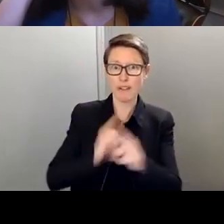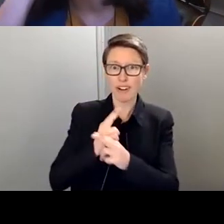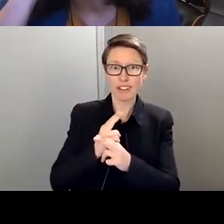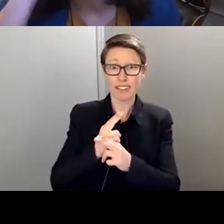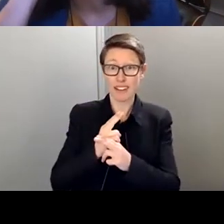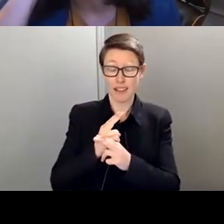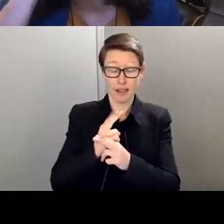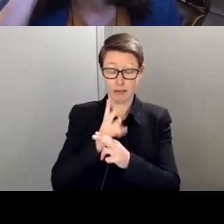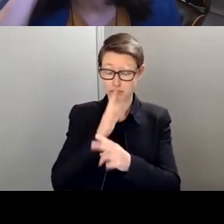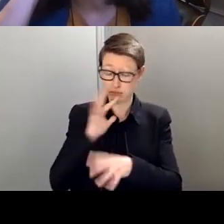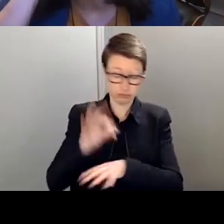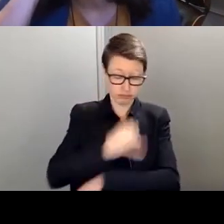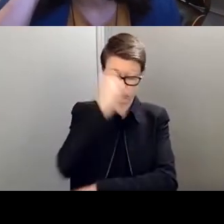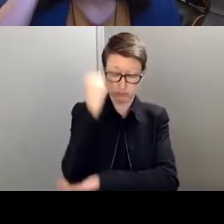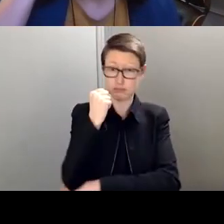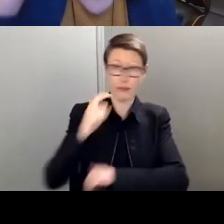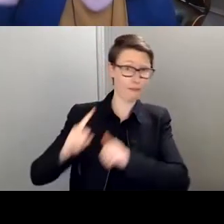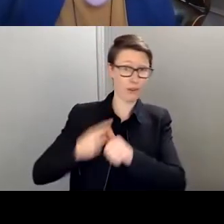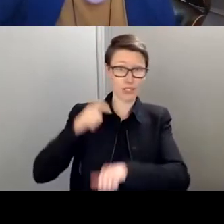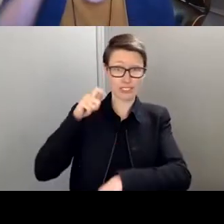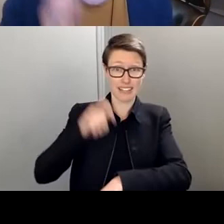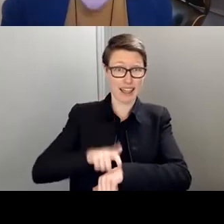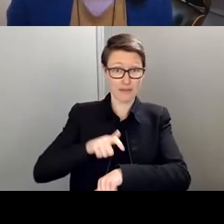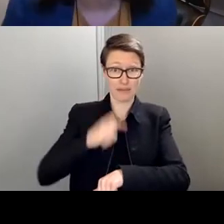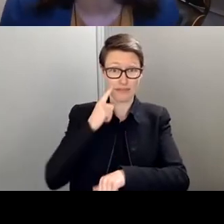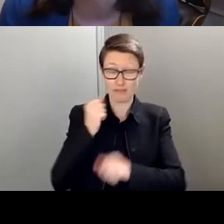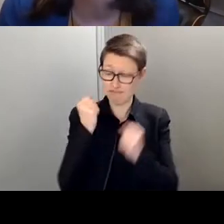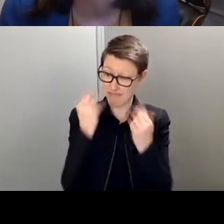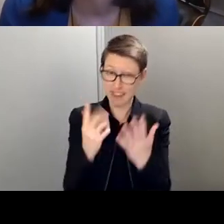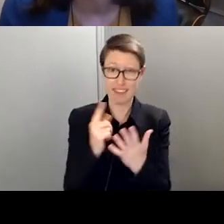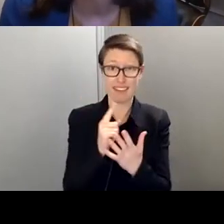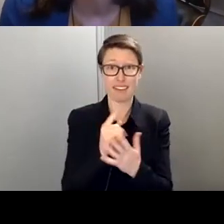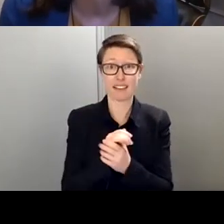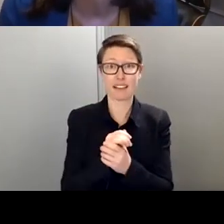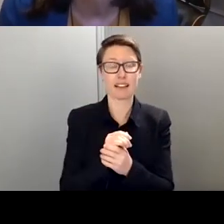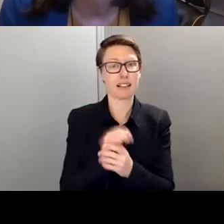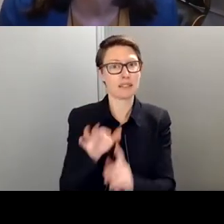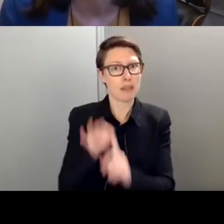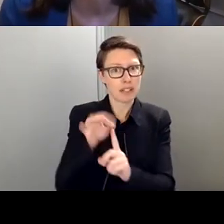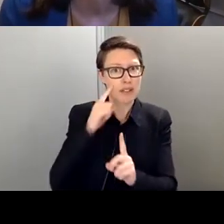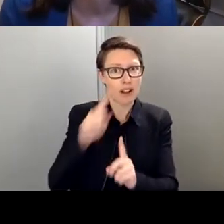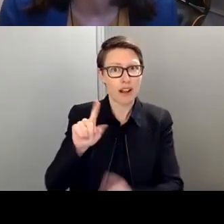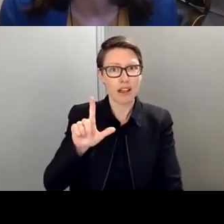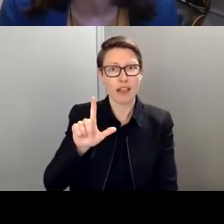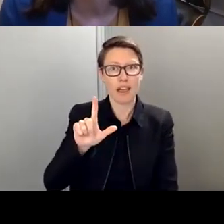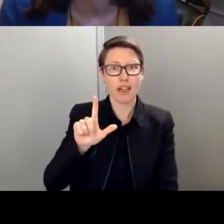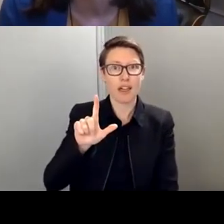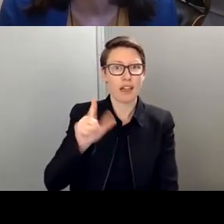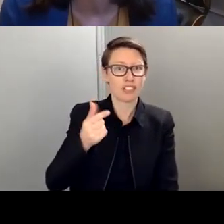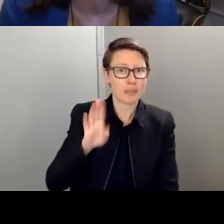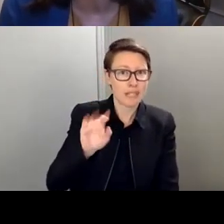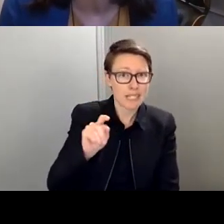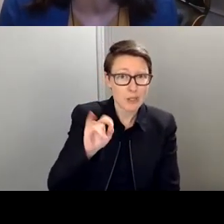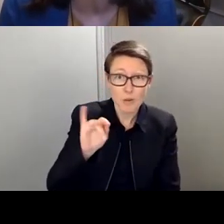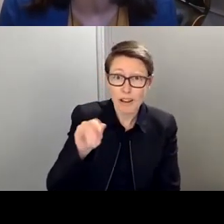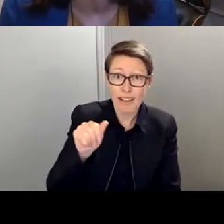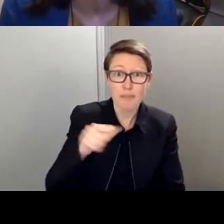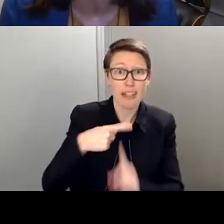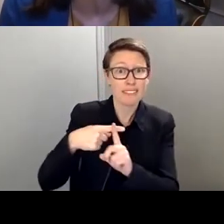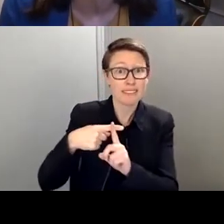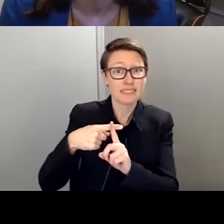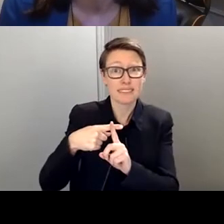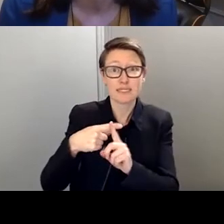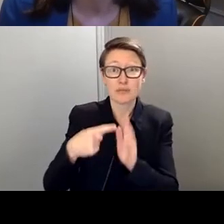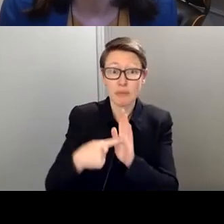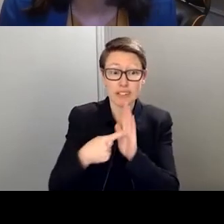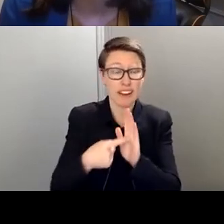in animation had done at that time, especially for LGBTQIA+ representation. And that was really exciting to